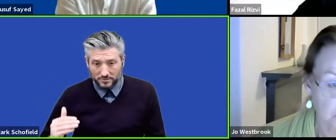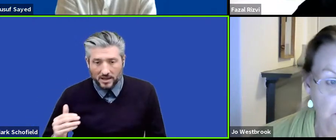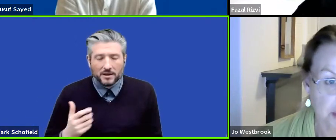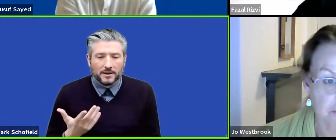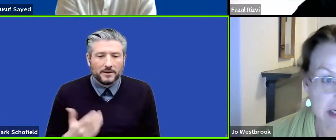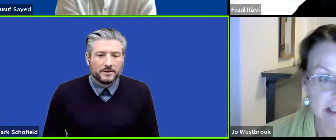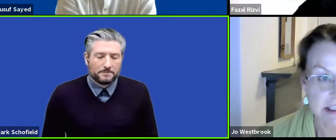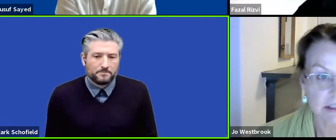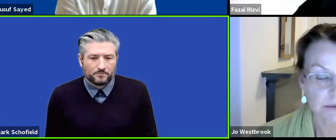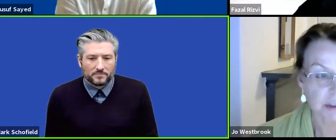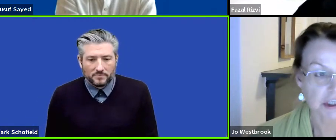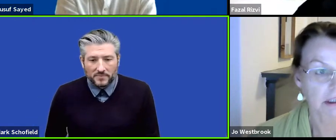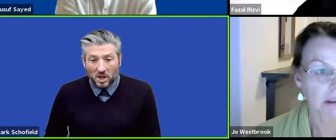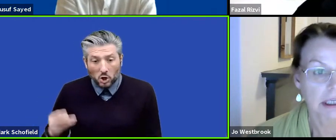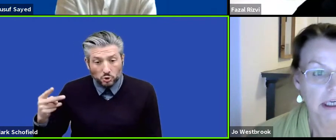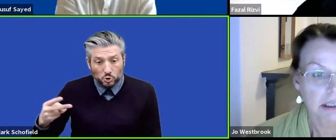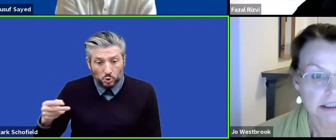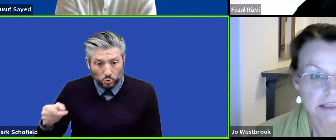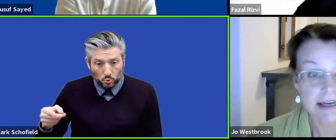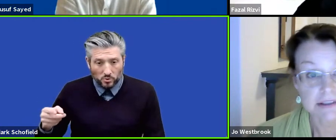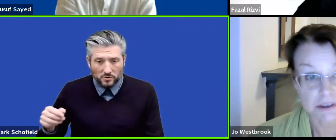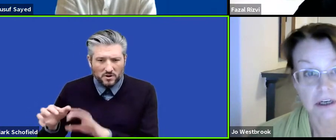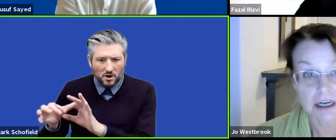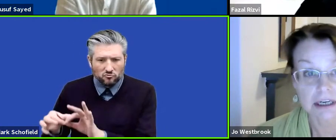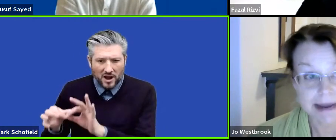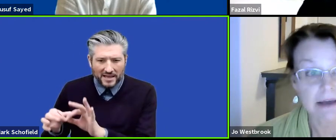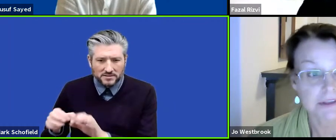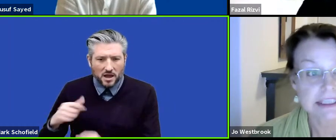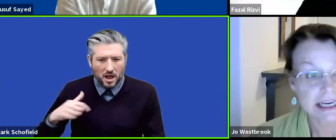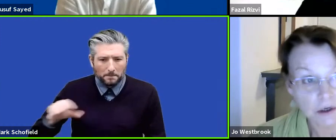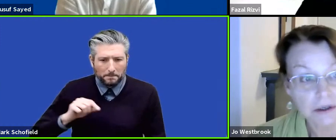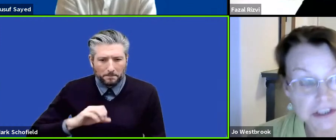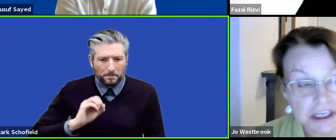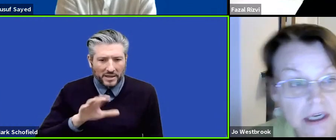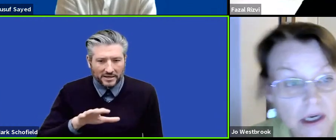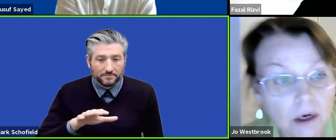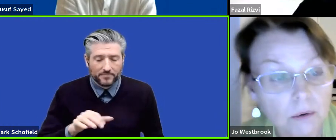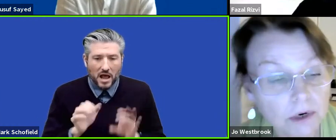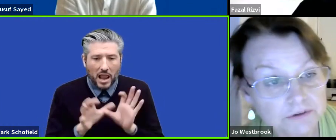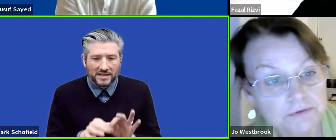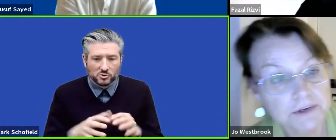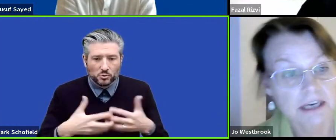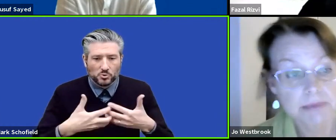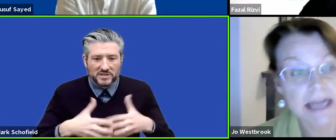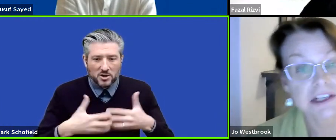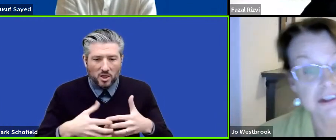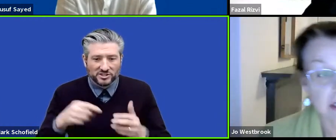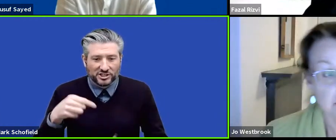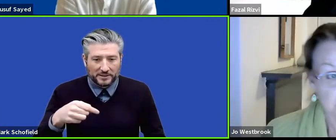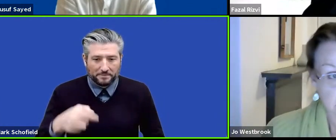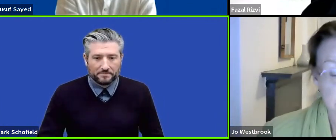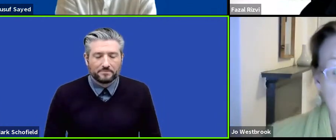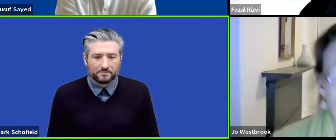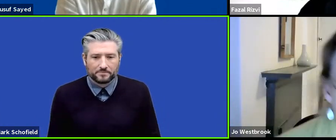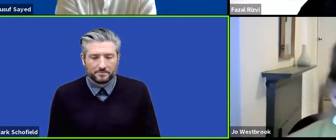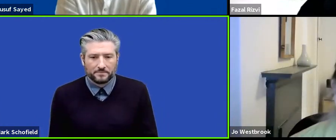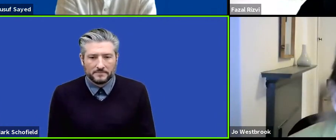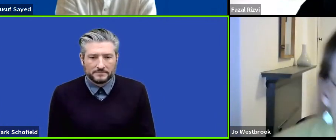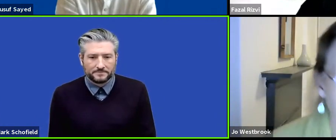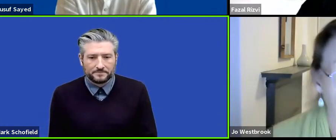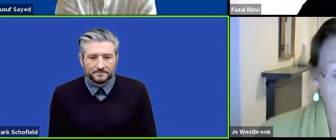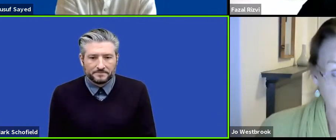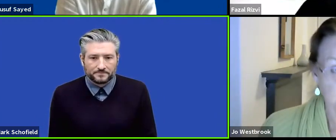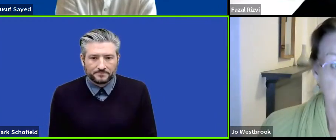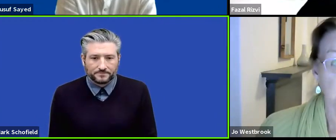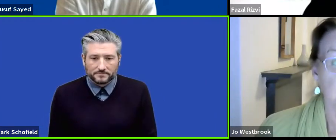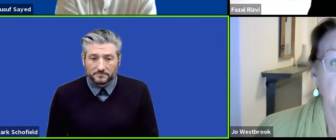There's two which are related, which I'll just give out on and about the technology. One from Vicky Pendry, this is again to both